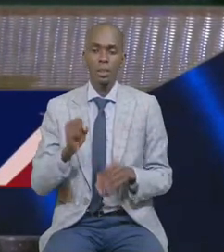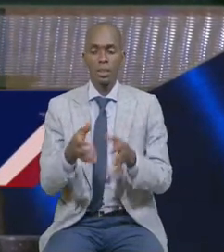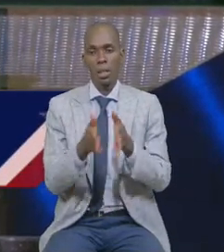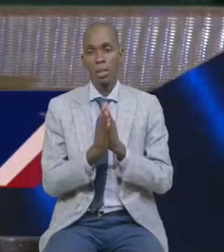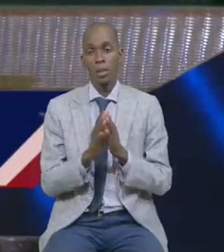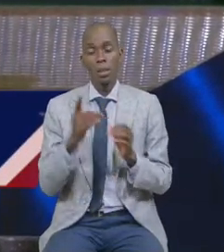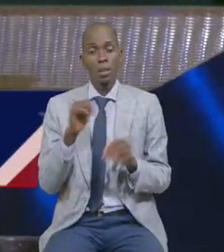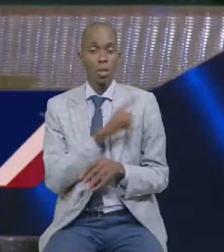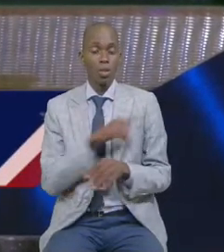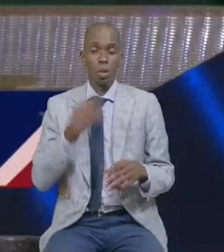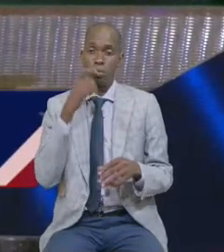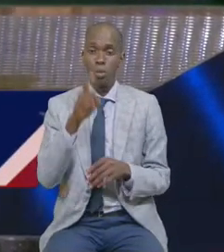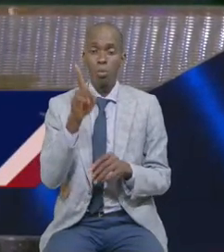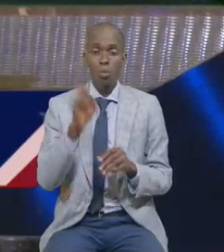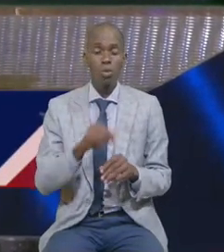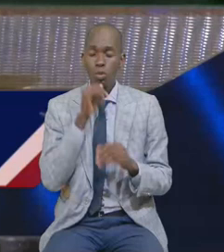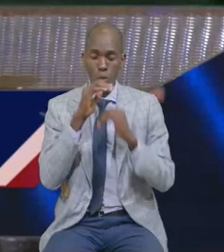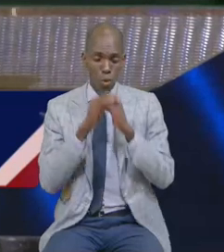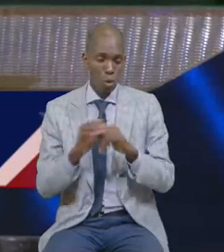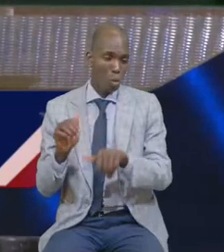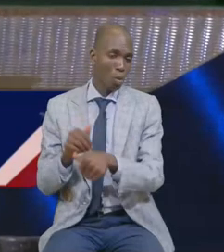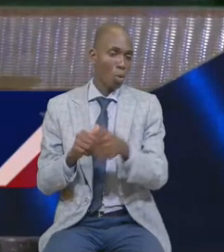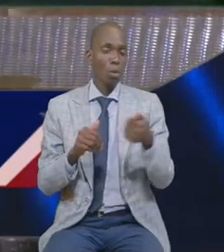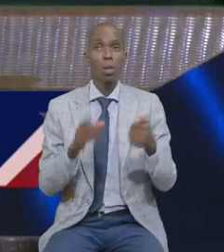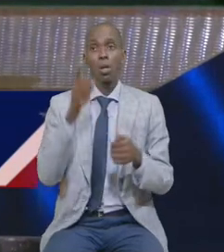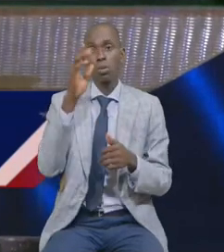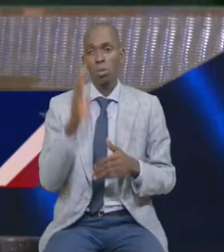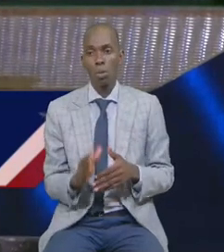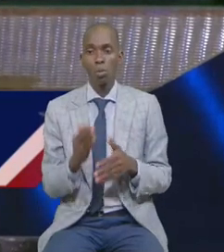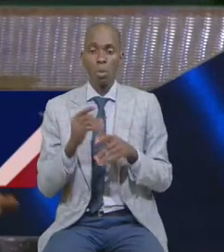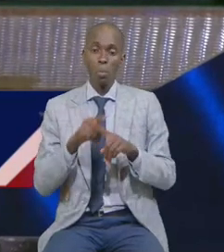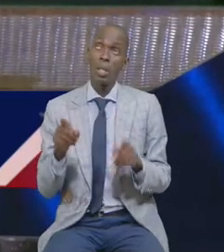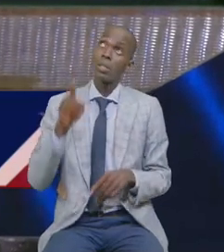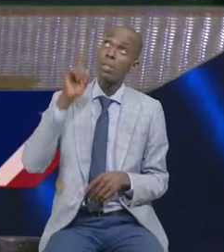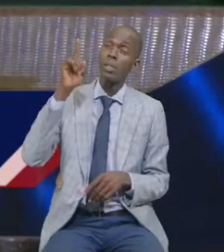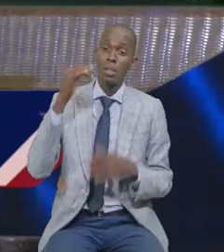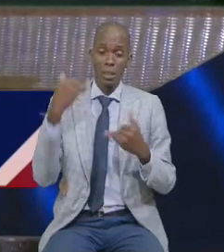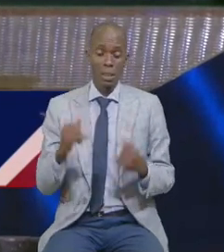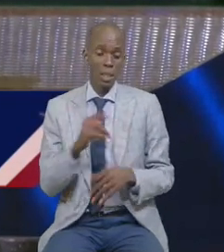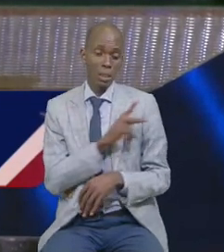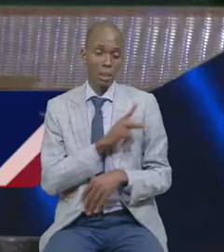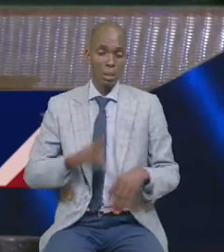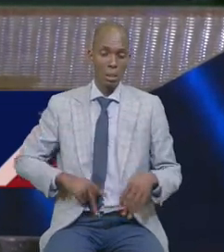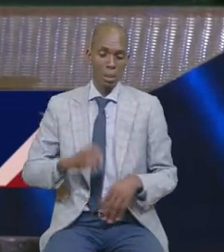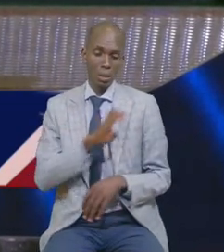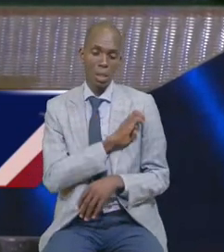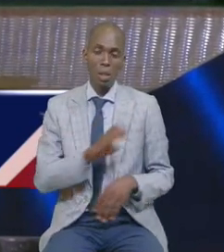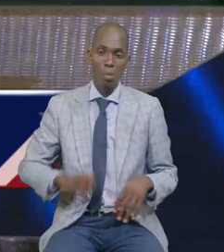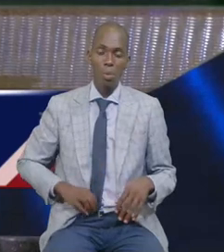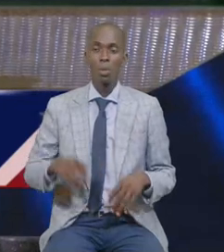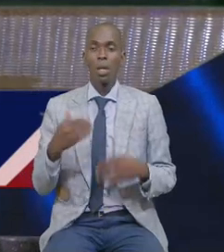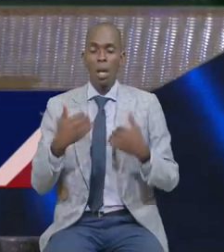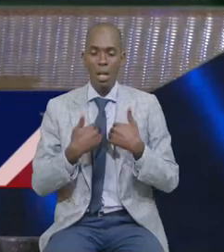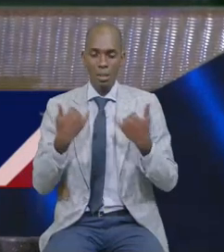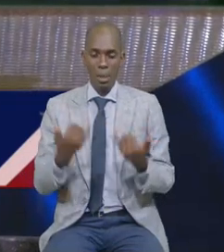God before me. And now the man, the king, the emperor, he has raised up an idol,